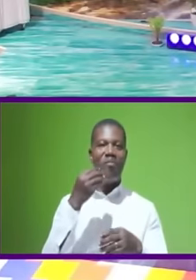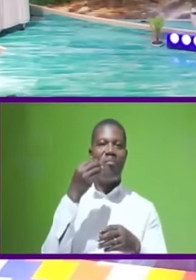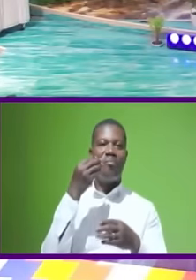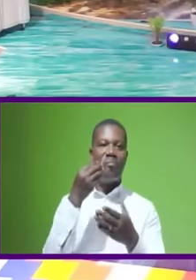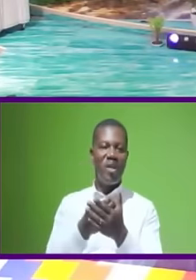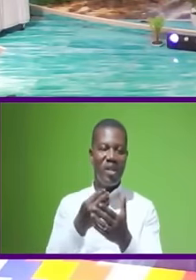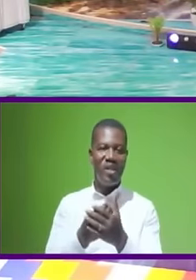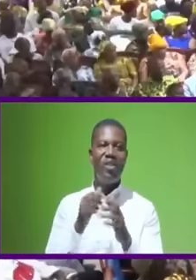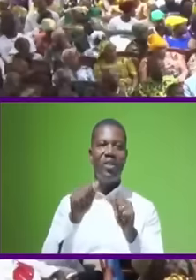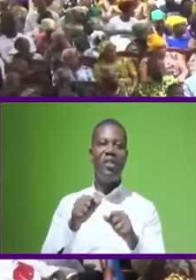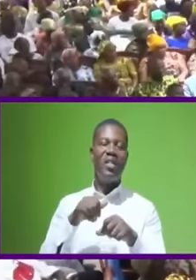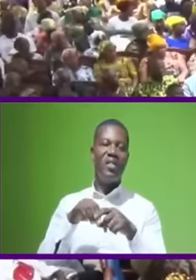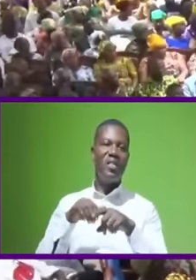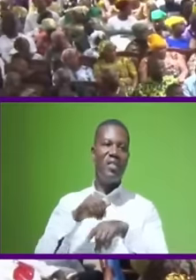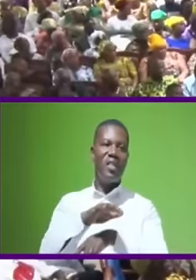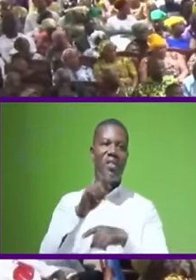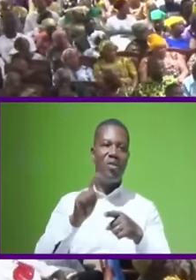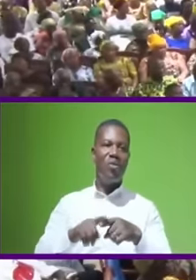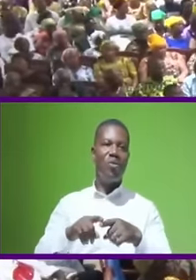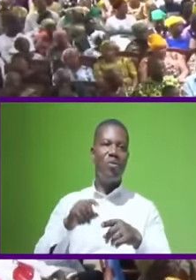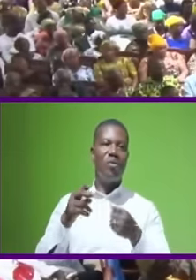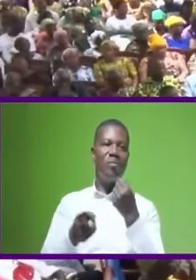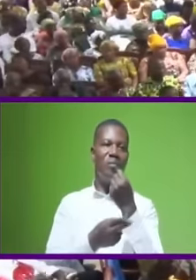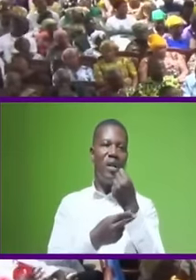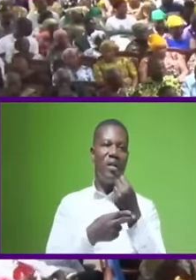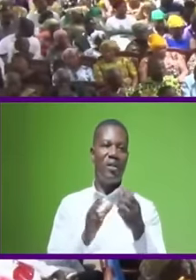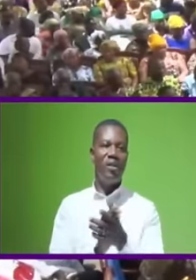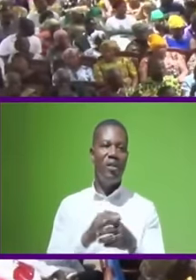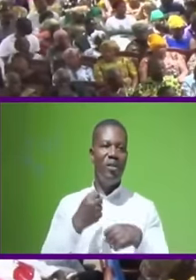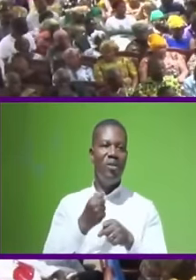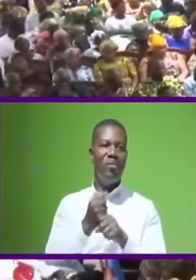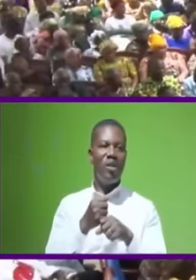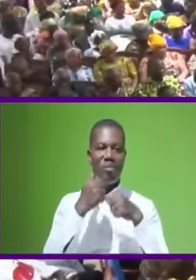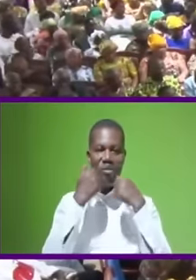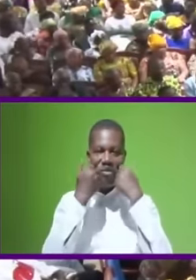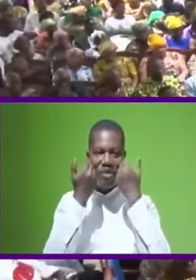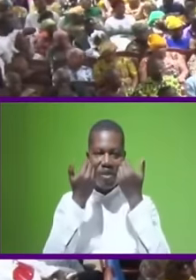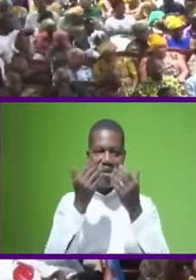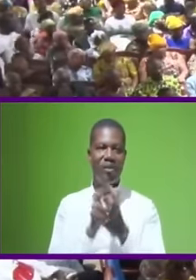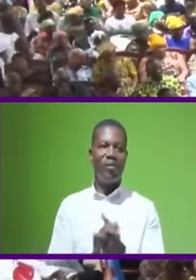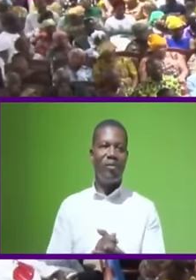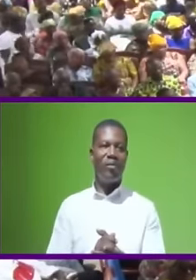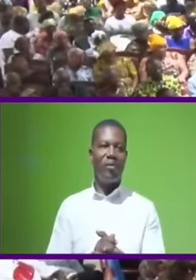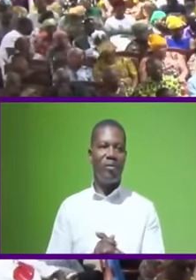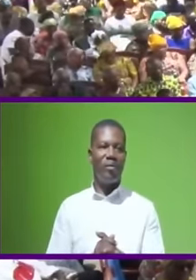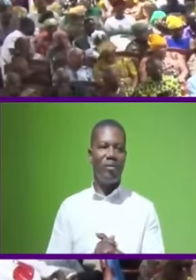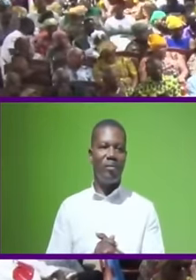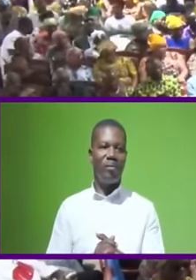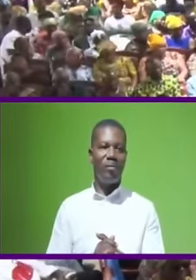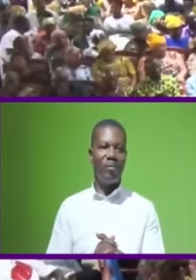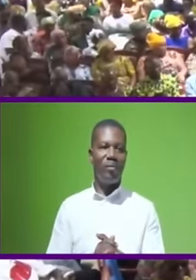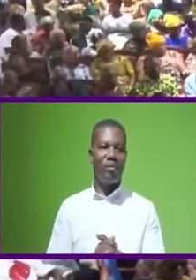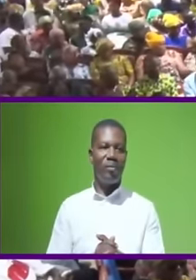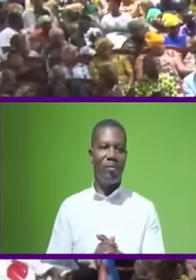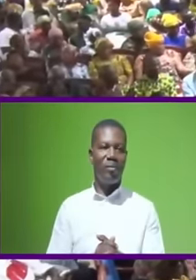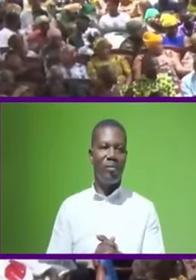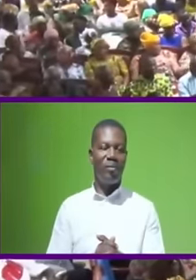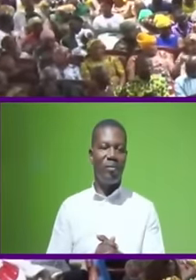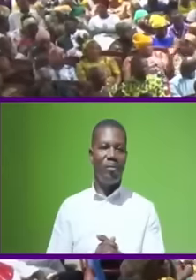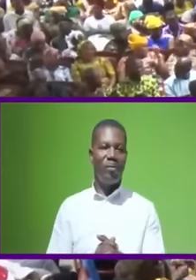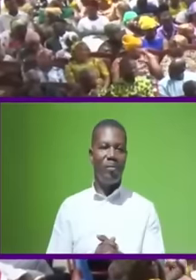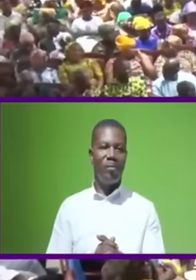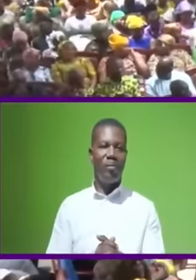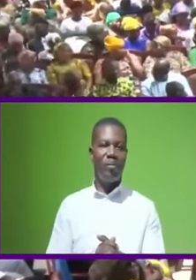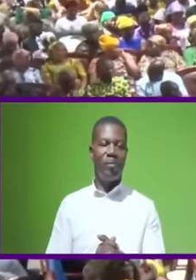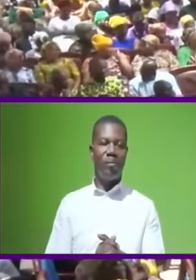trade and business. We never had this sum of money. But then today, look at what the grace and Tom has done